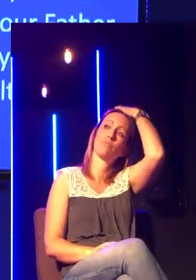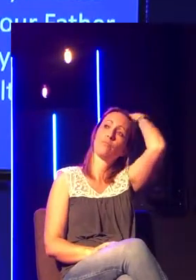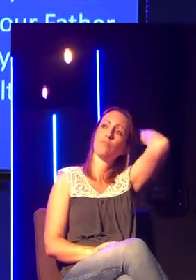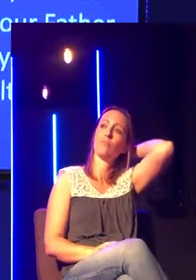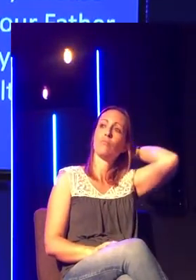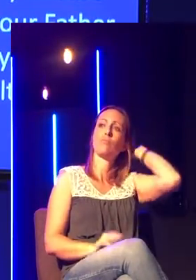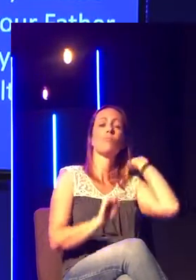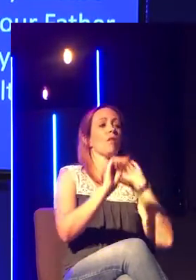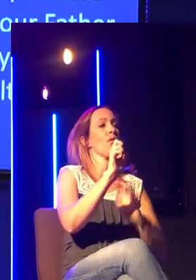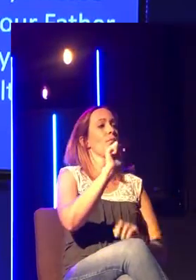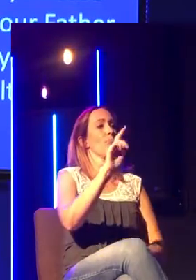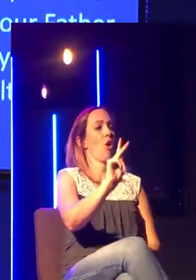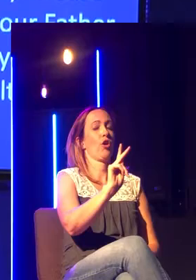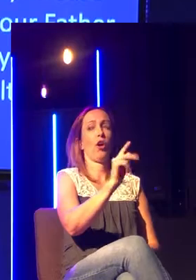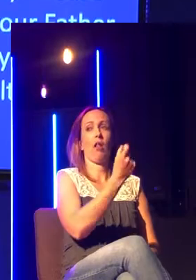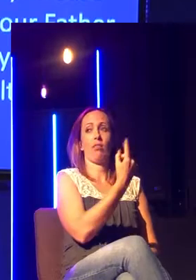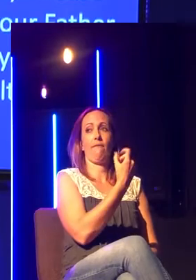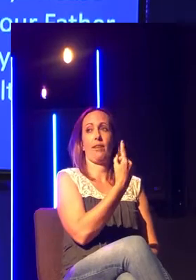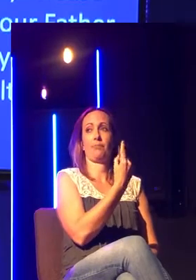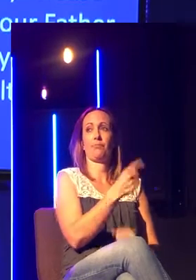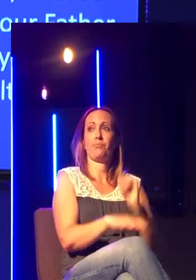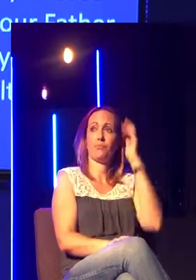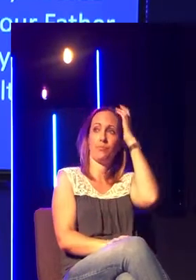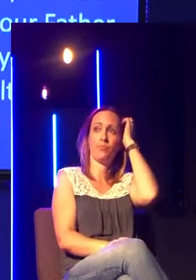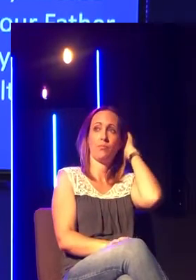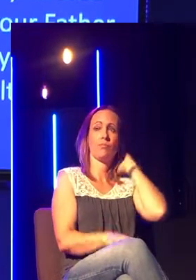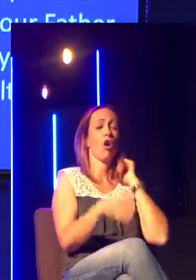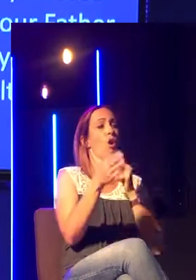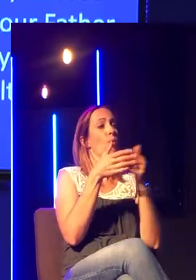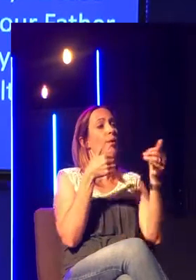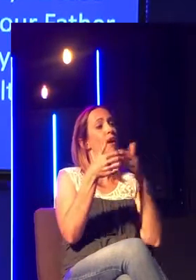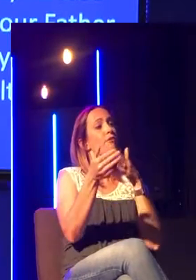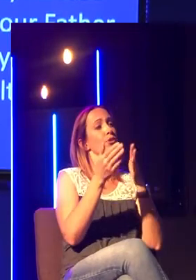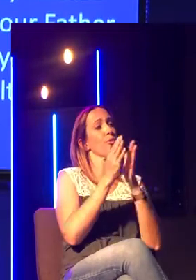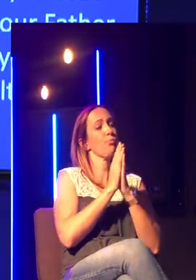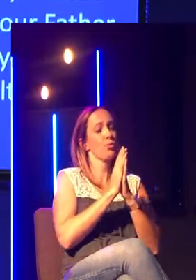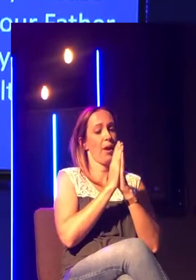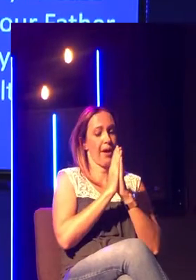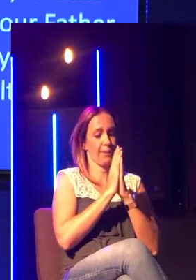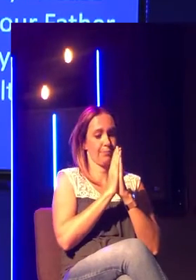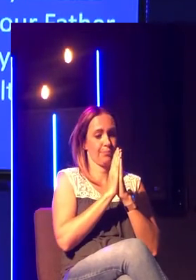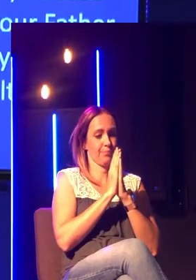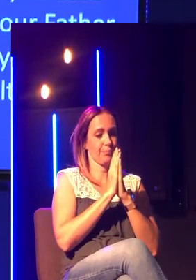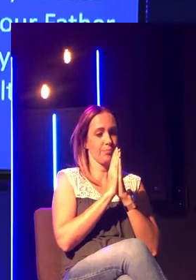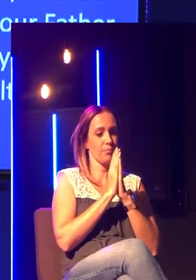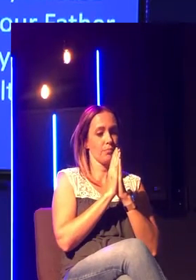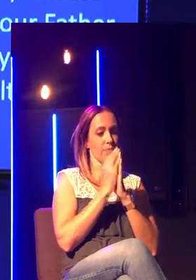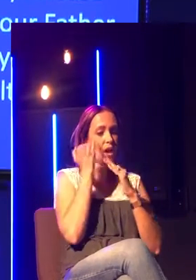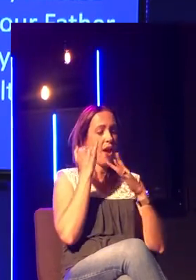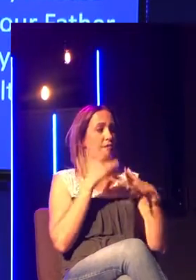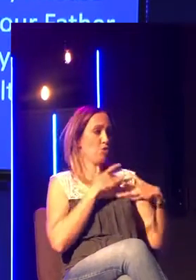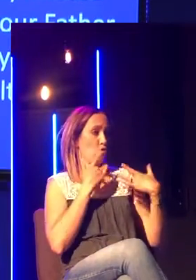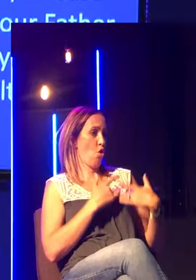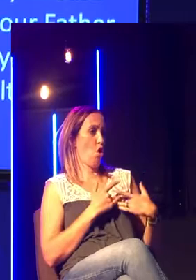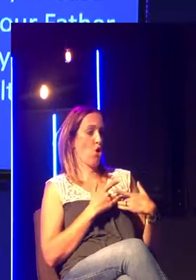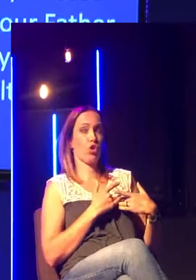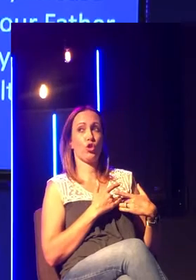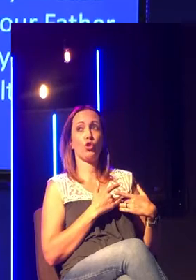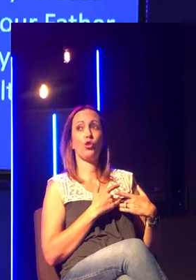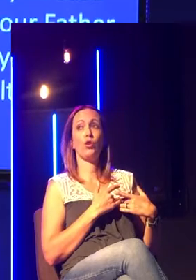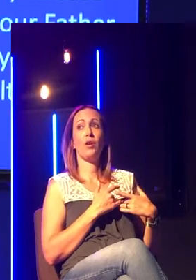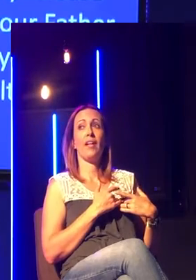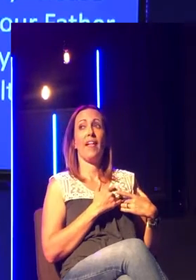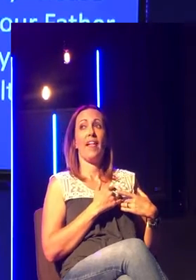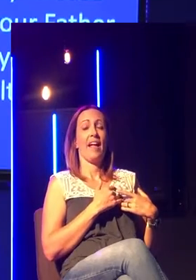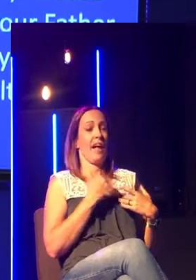stand praying, if you find that you carry something in your heart against another person, release him and forgive him